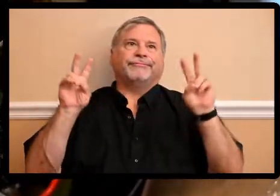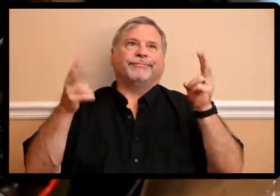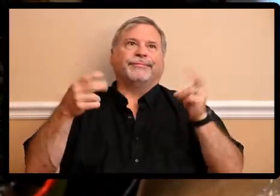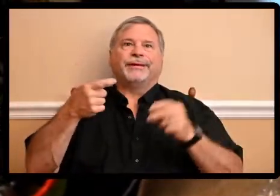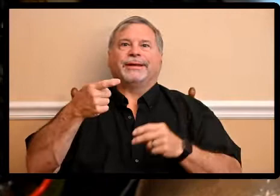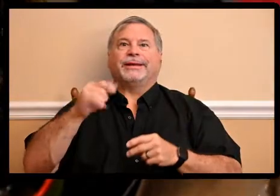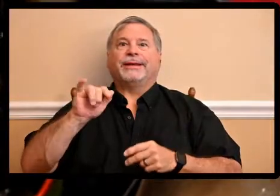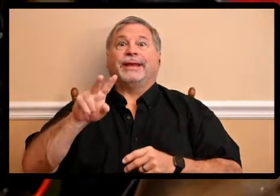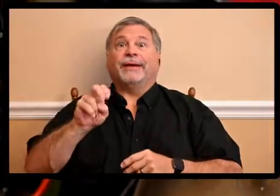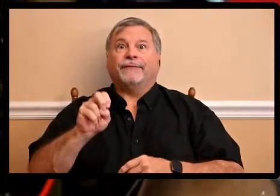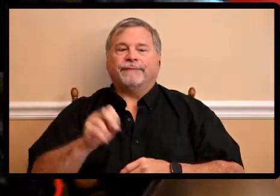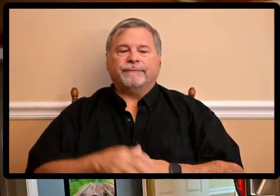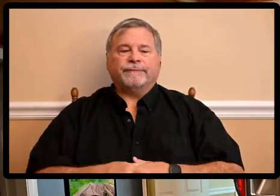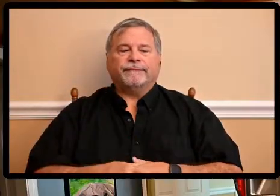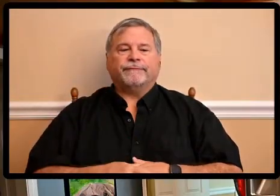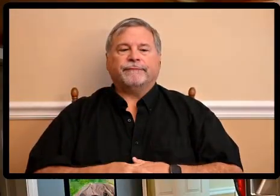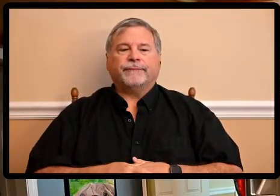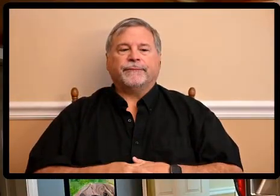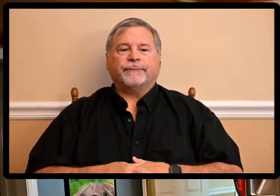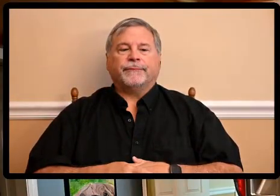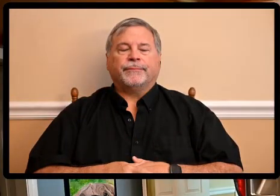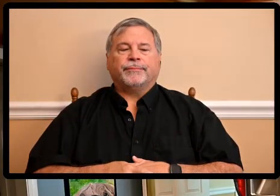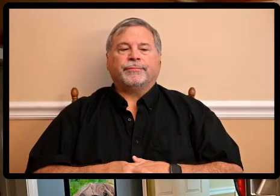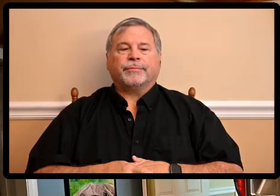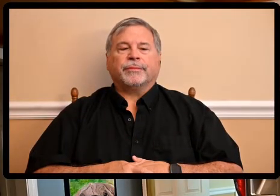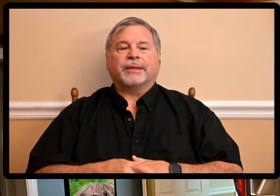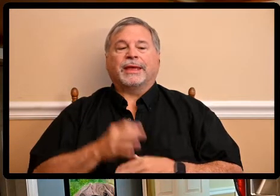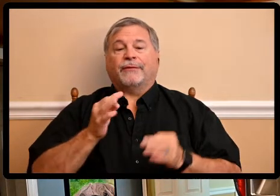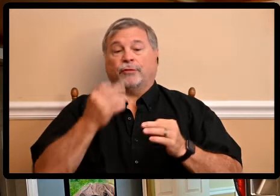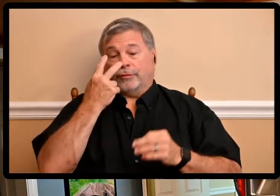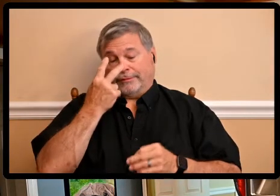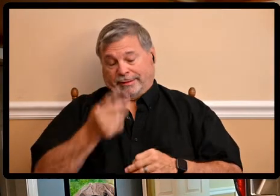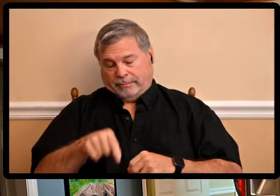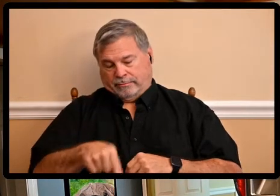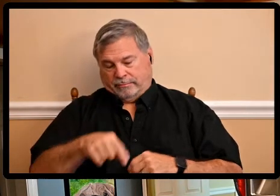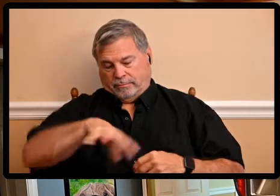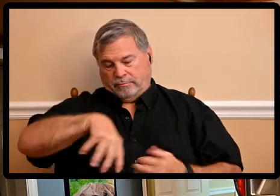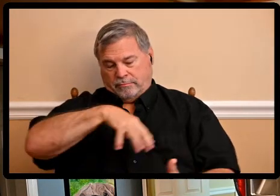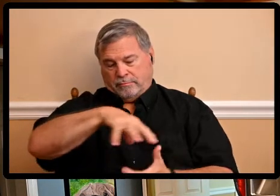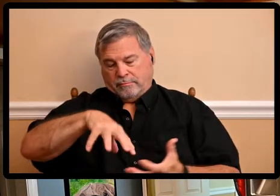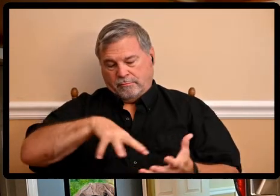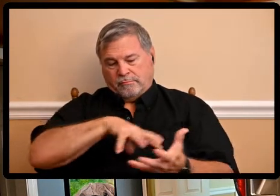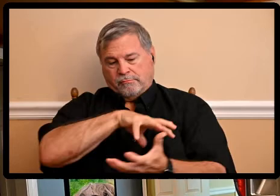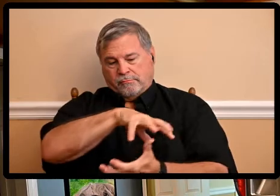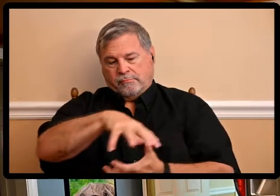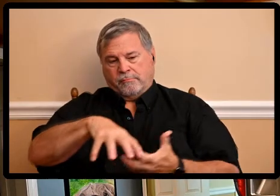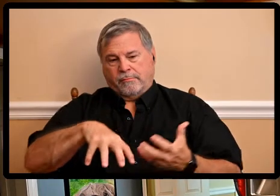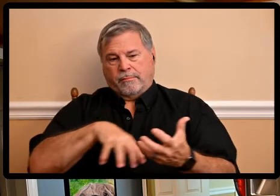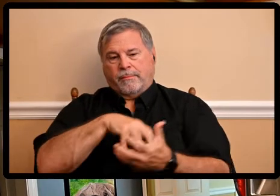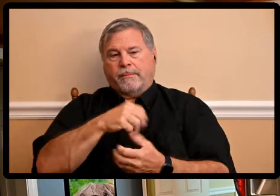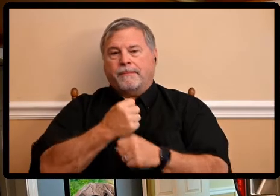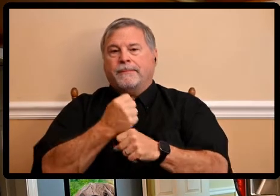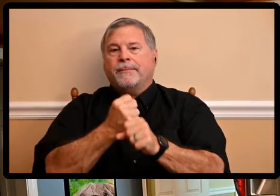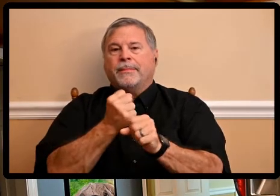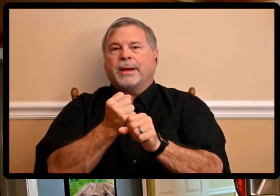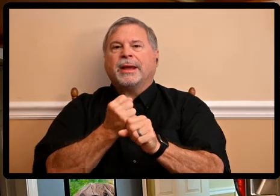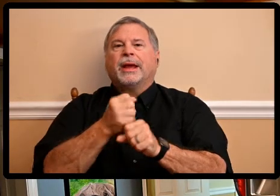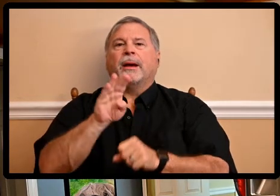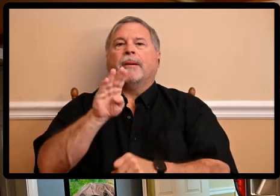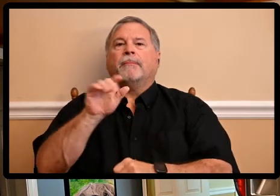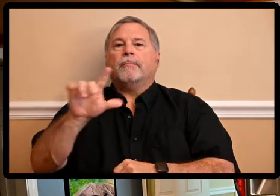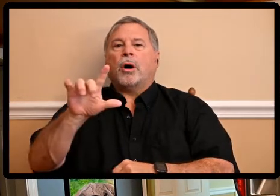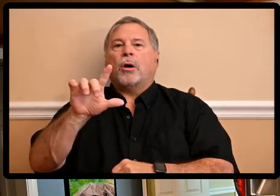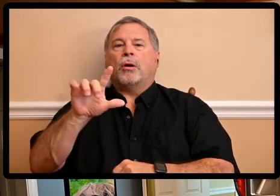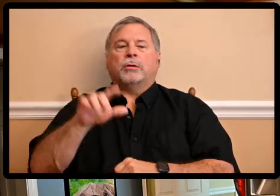it starts getting to a point that everything is starting to bind together and making a ball of